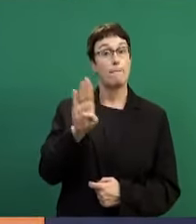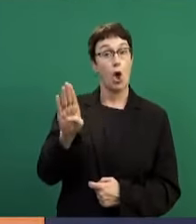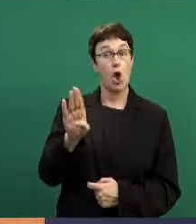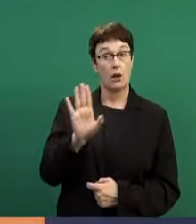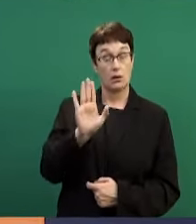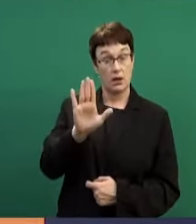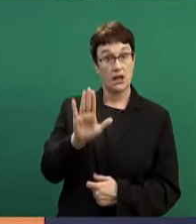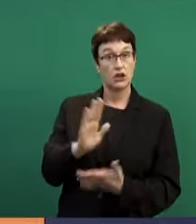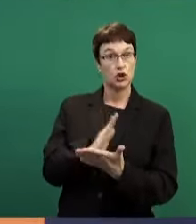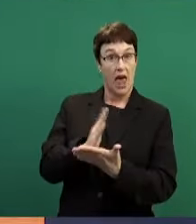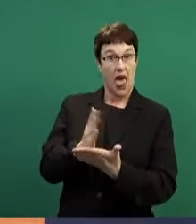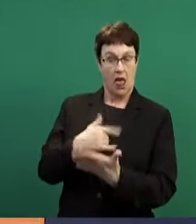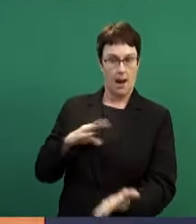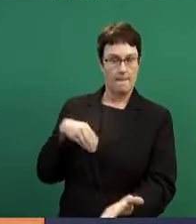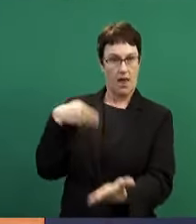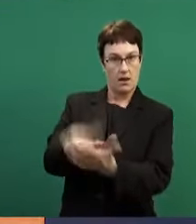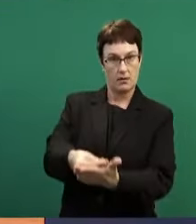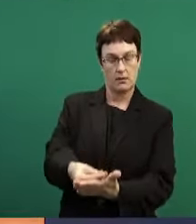for $100